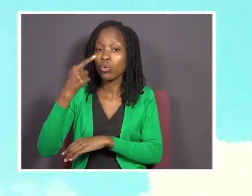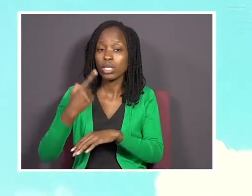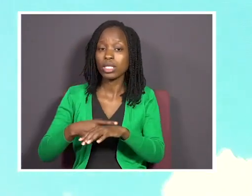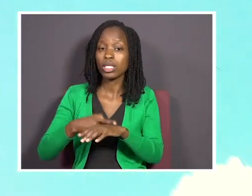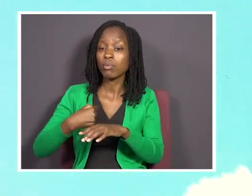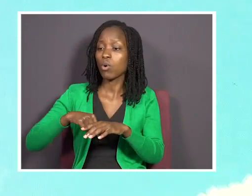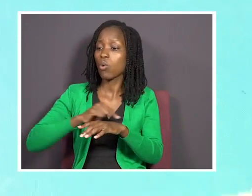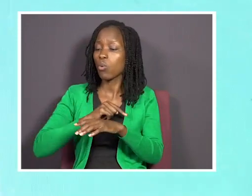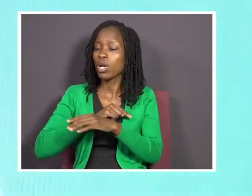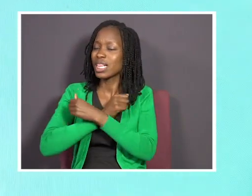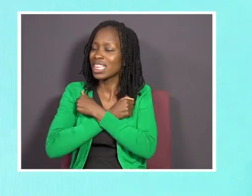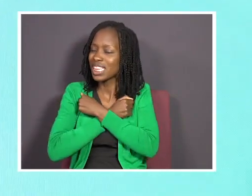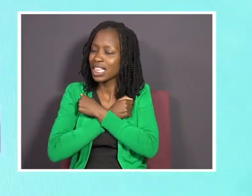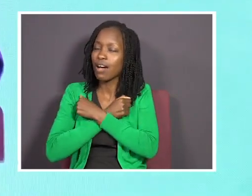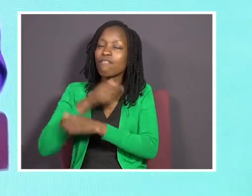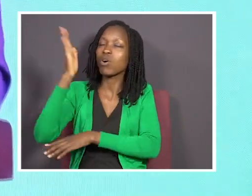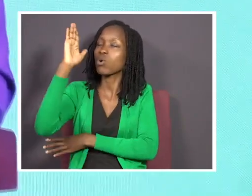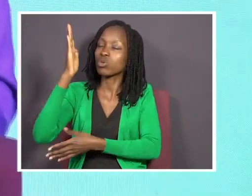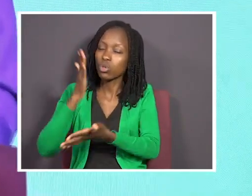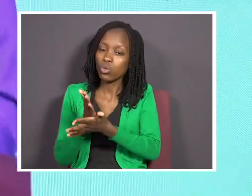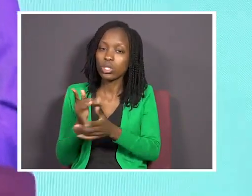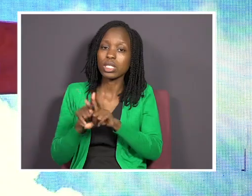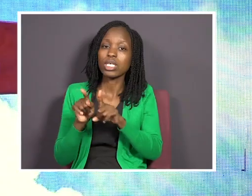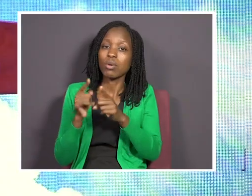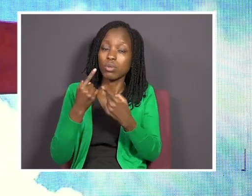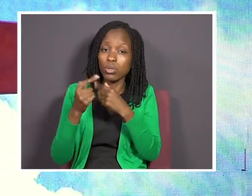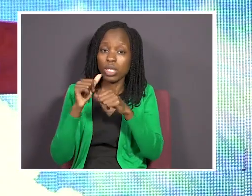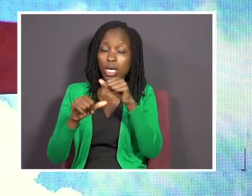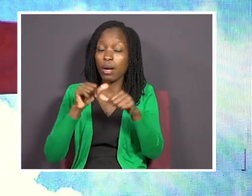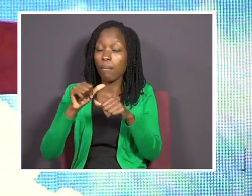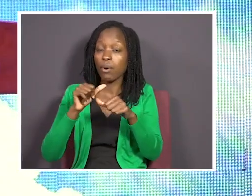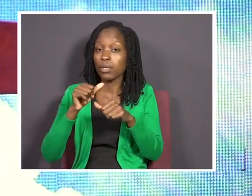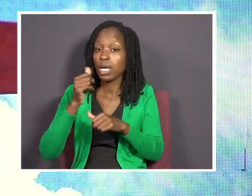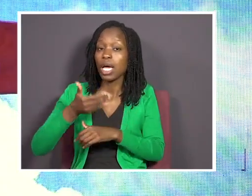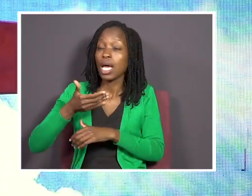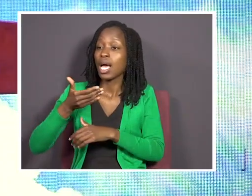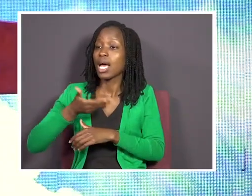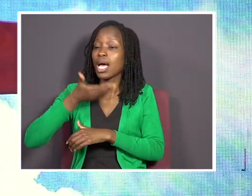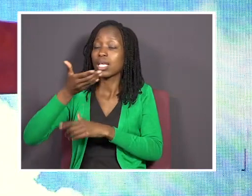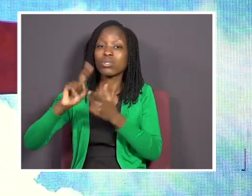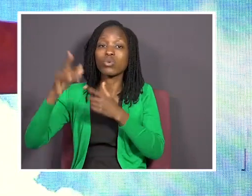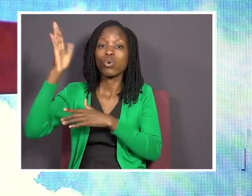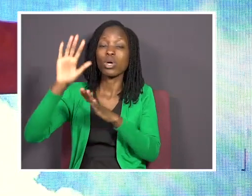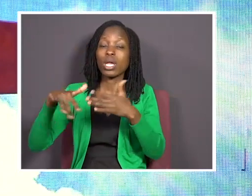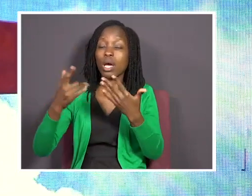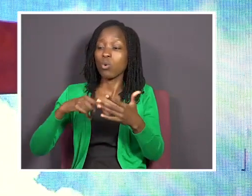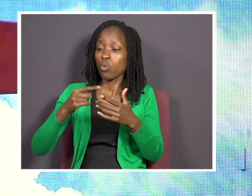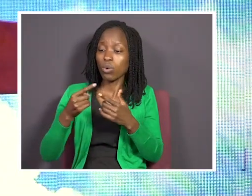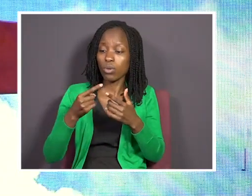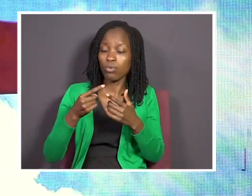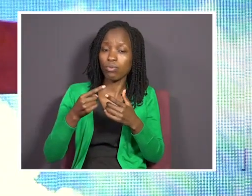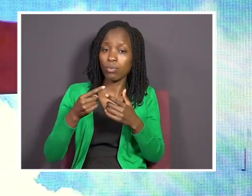we have fallen in love with Him, and we are talking about and responding to Him in the manner that we have